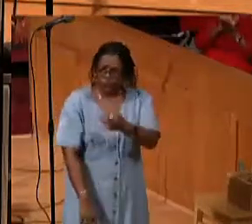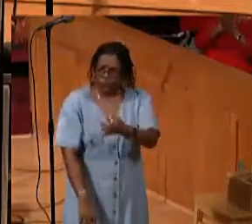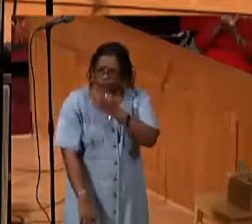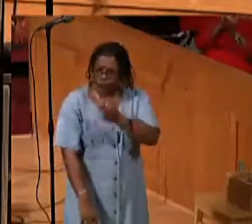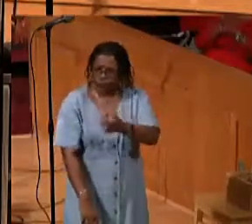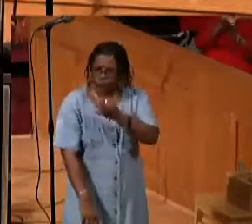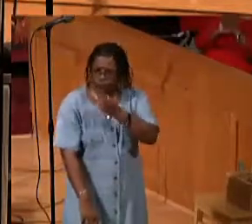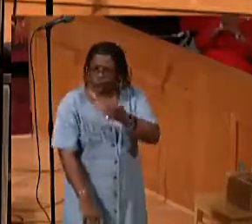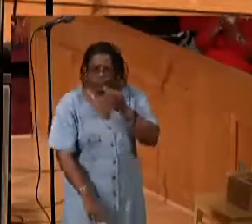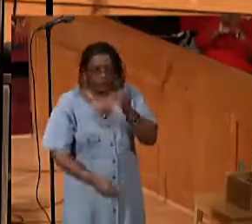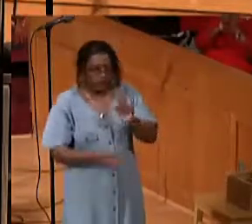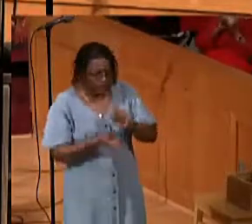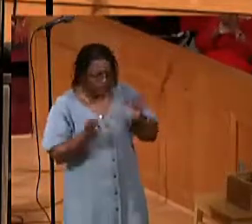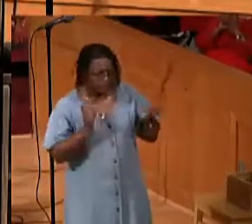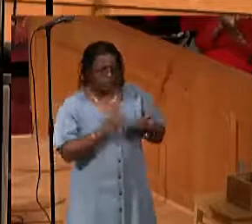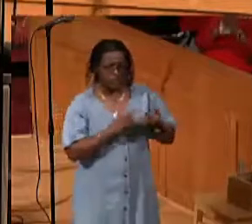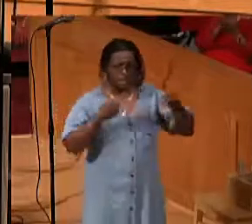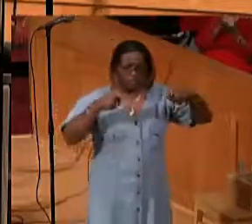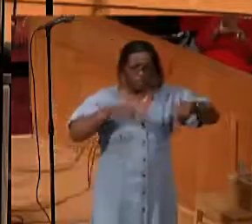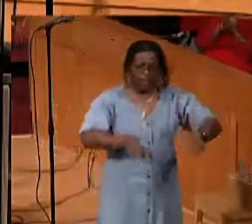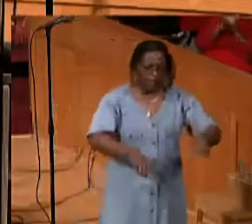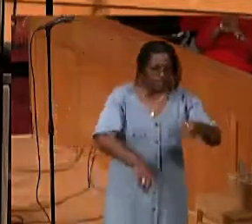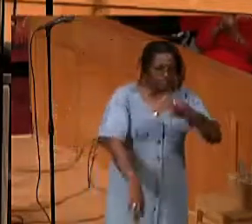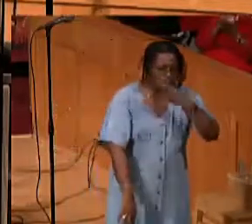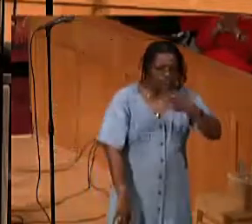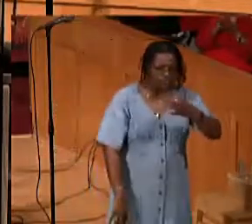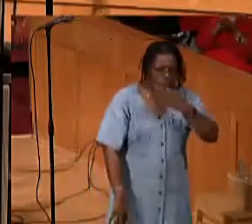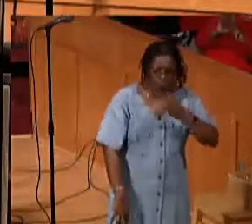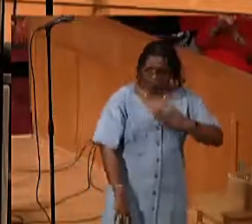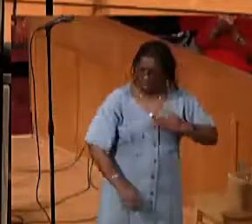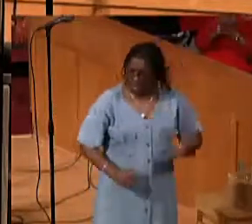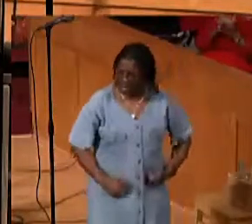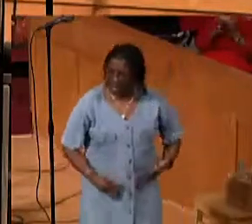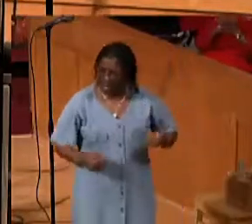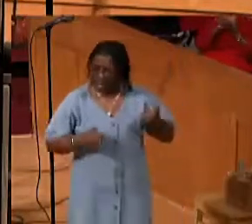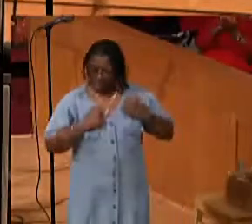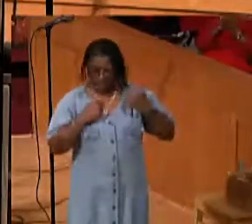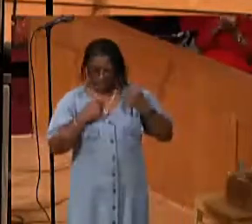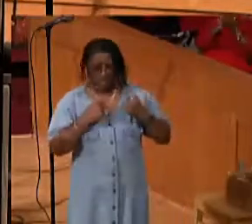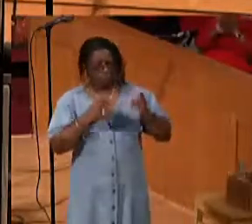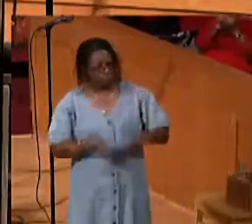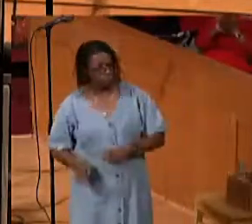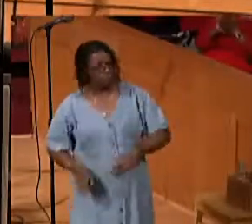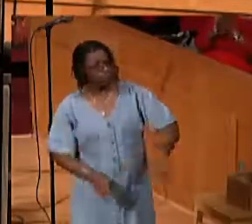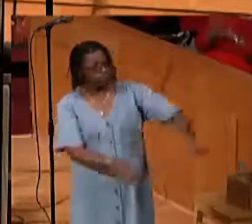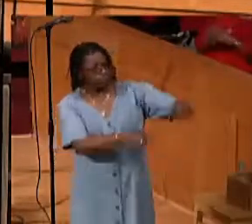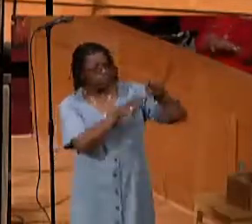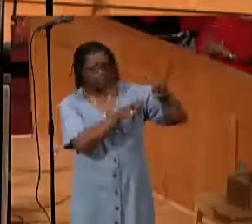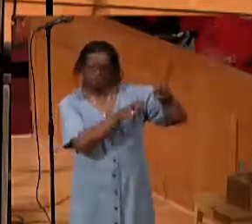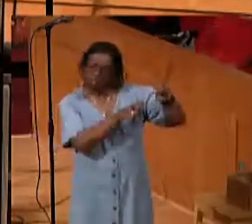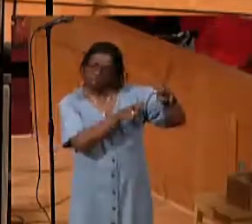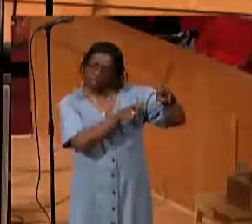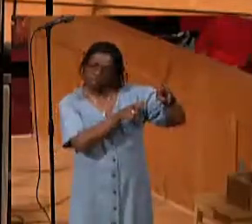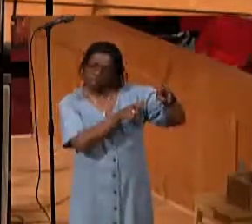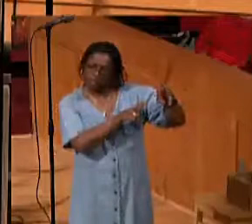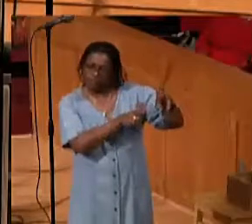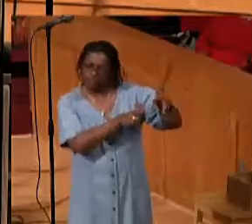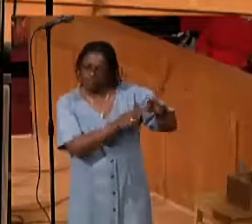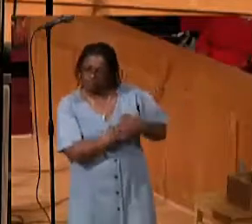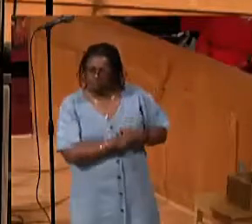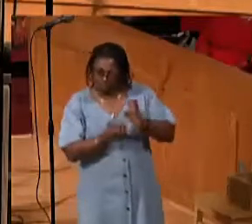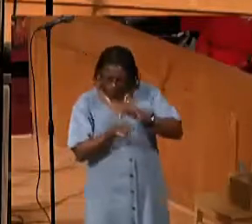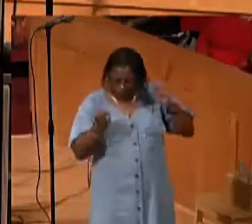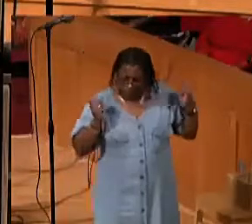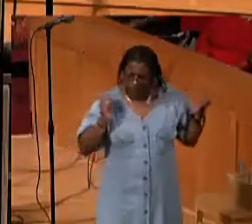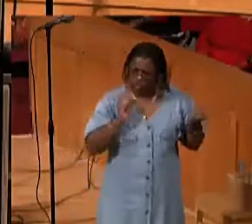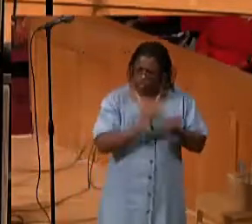transformation is coming. It's on its way. My life is going to be transformed and changed. Are y'all with me